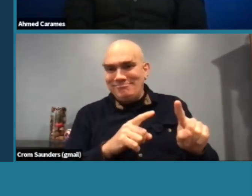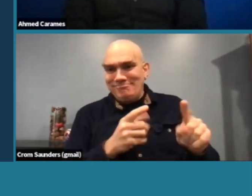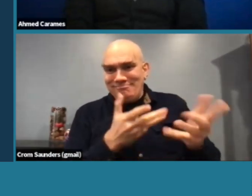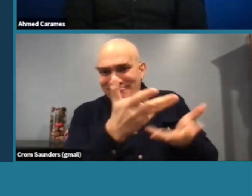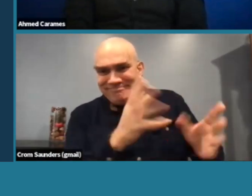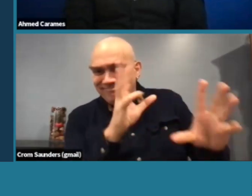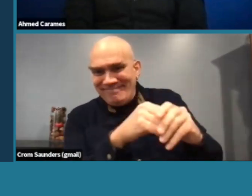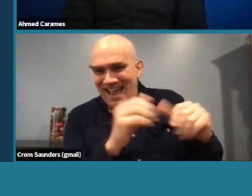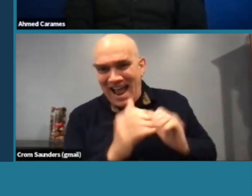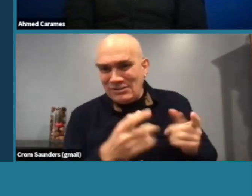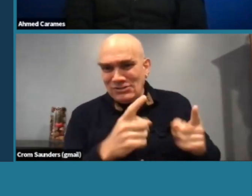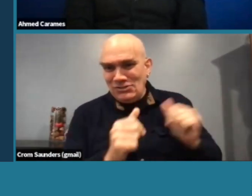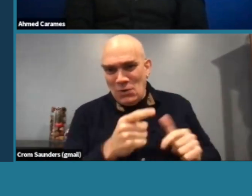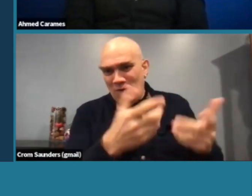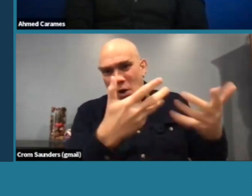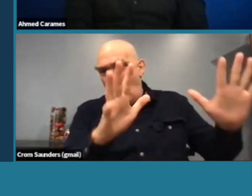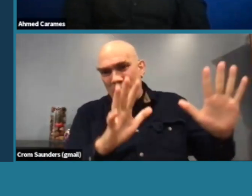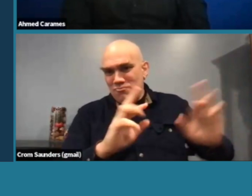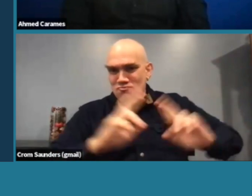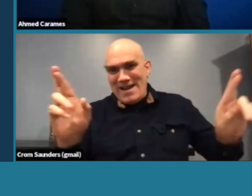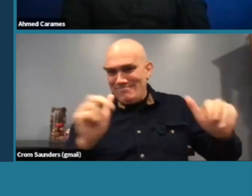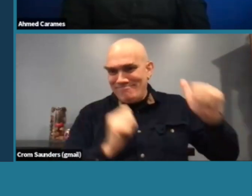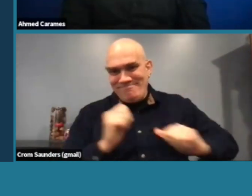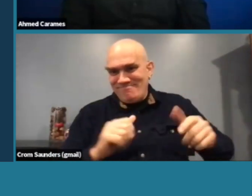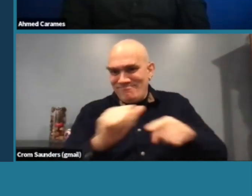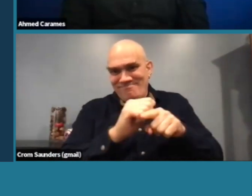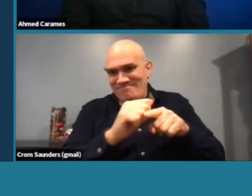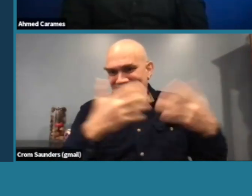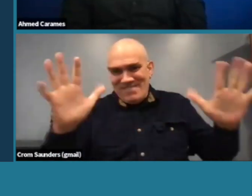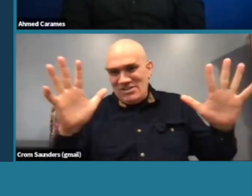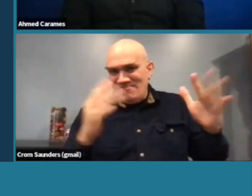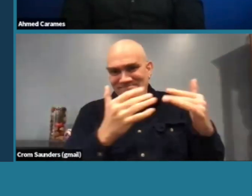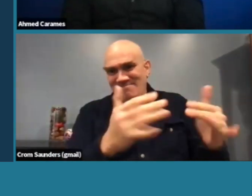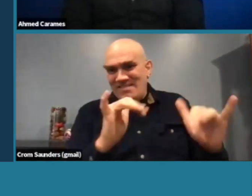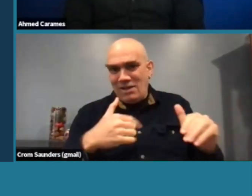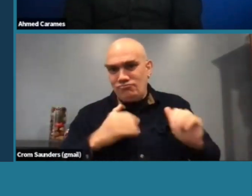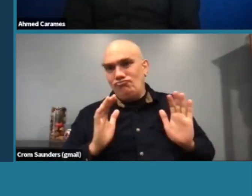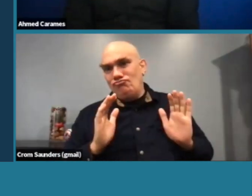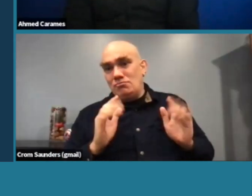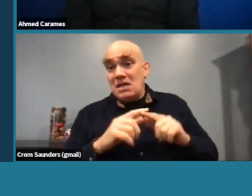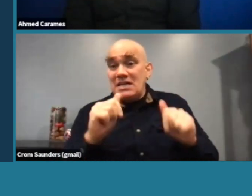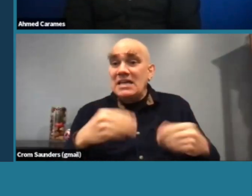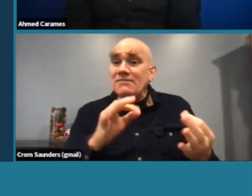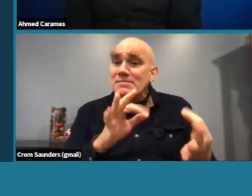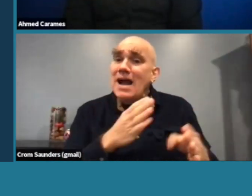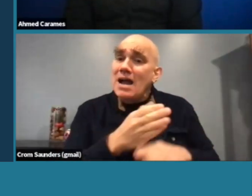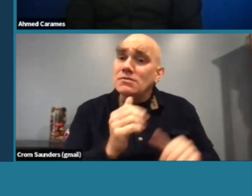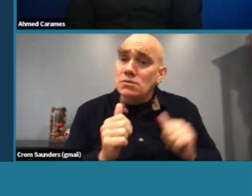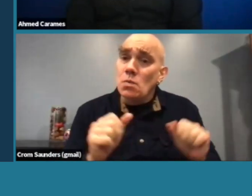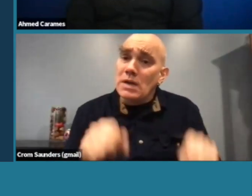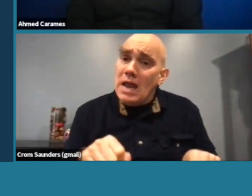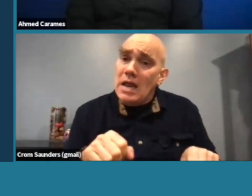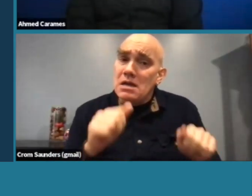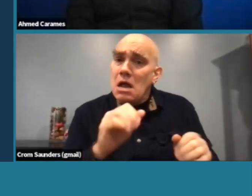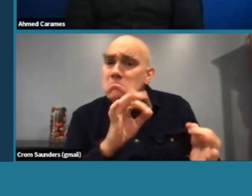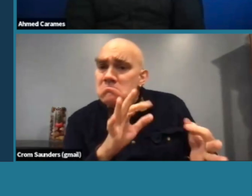show, I'm not able to communicate directly with the actors. I mean, they've already rehearsed that. They've already rehearsed